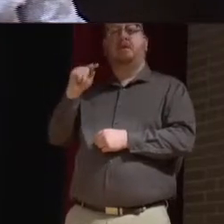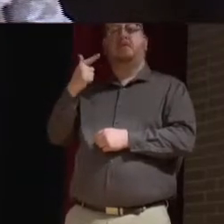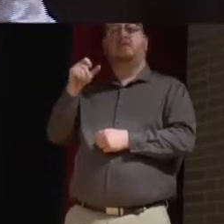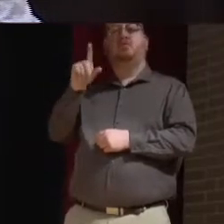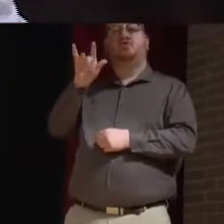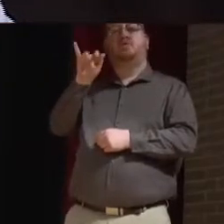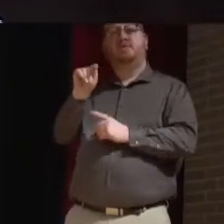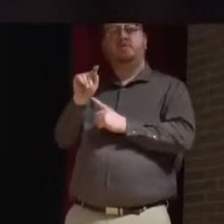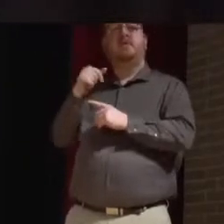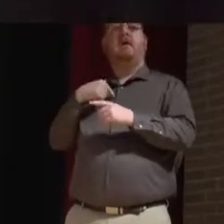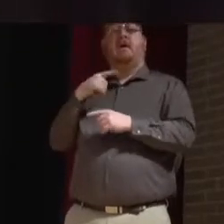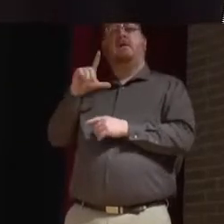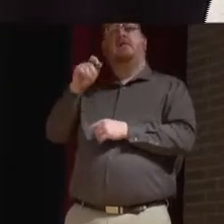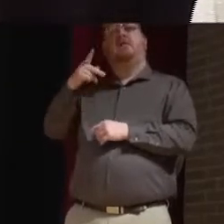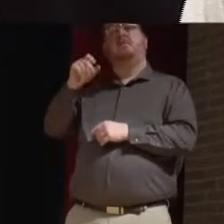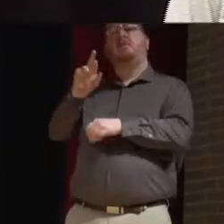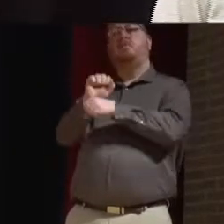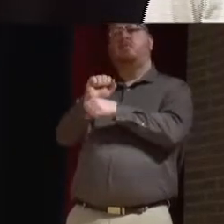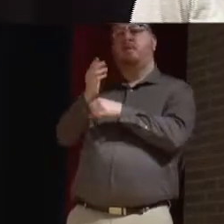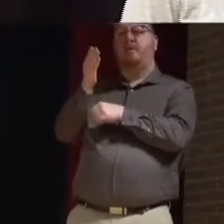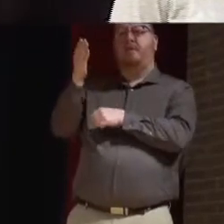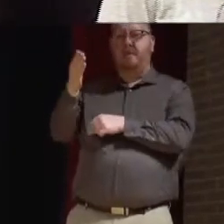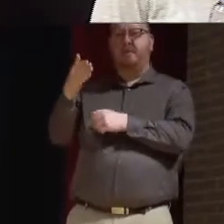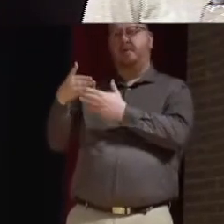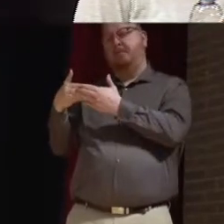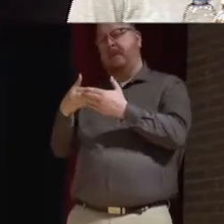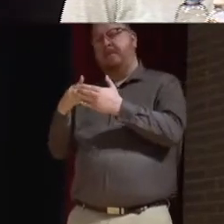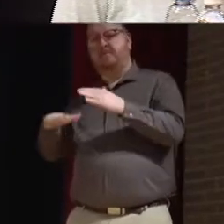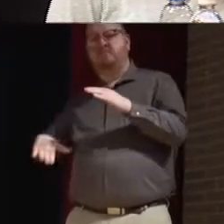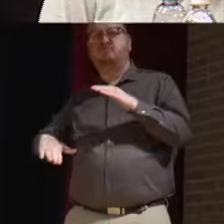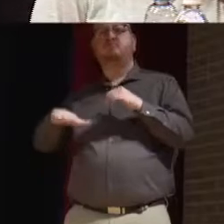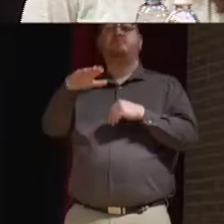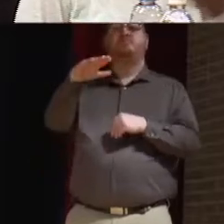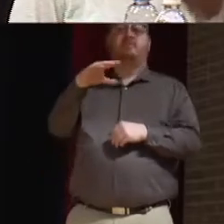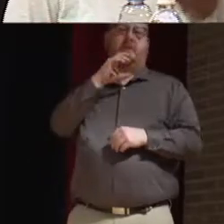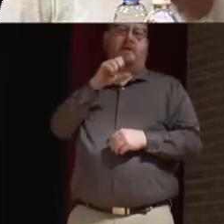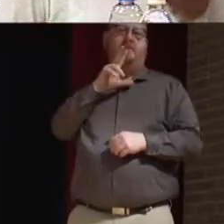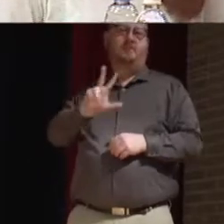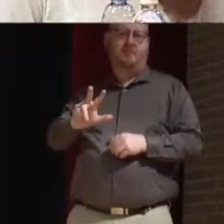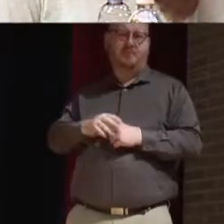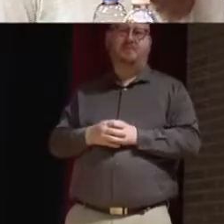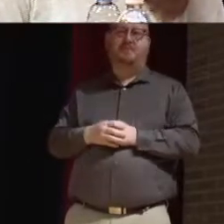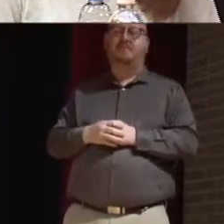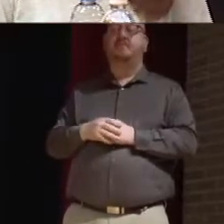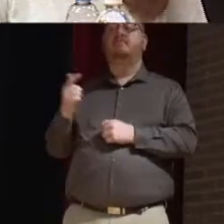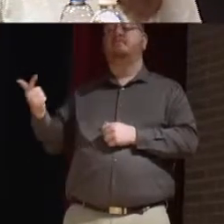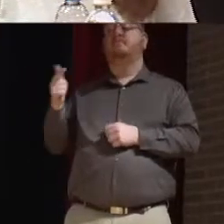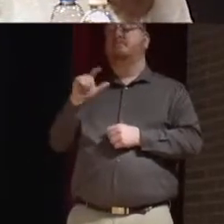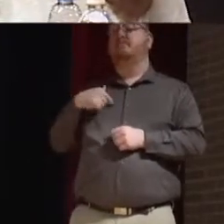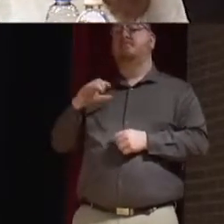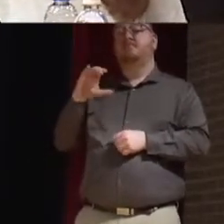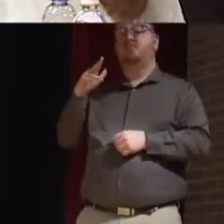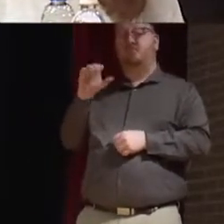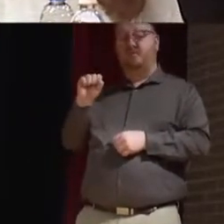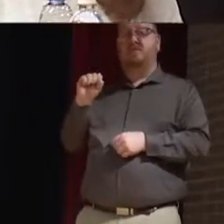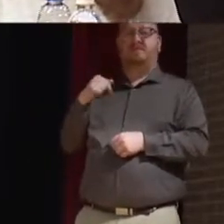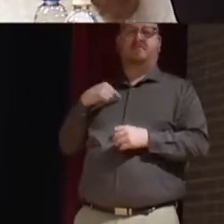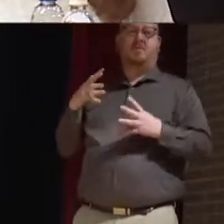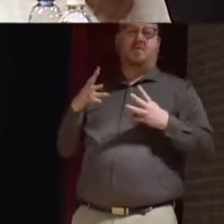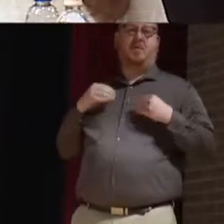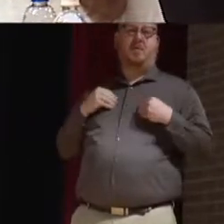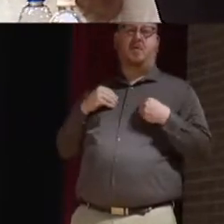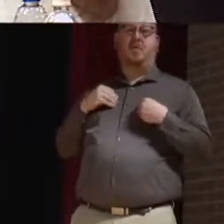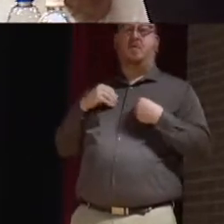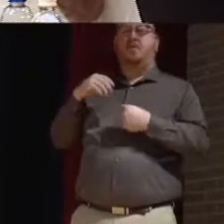in Lapeer with babies birth to age 3. Thank you. Okay. I'm Chris Graff, owner of Hank Graff Chevrolet here in